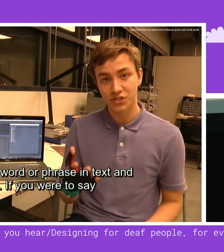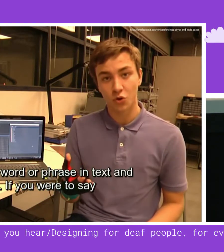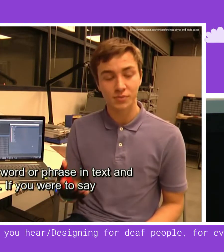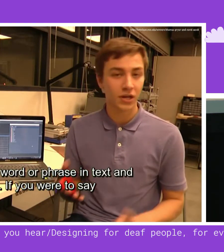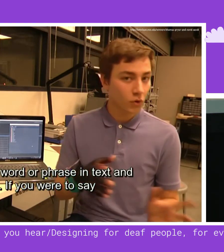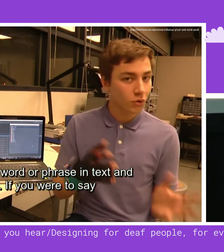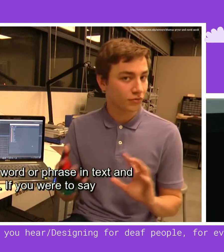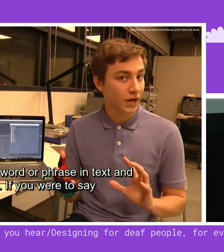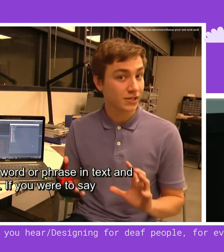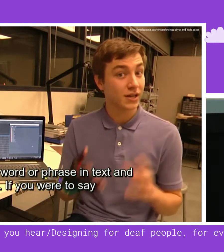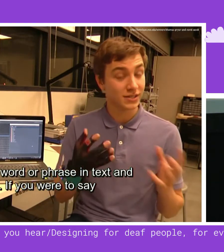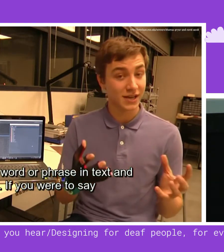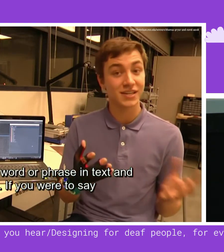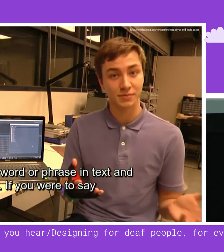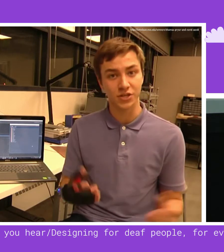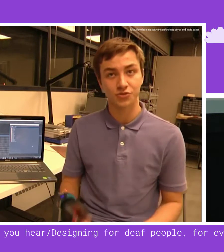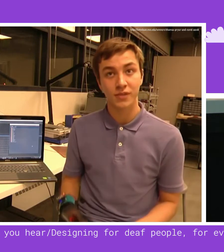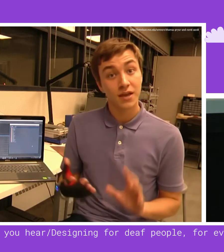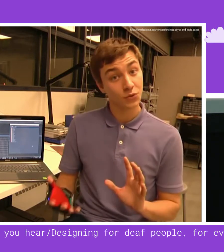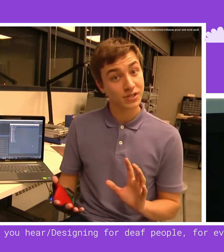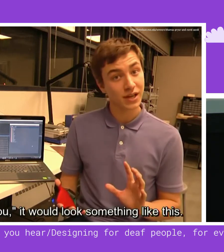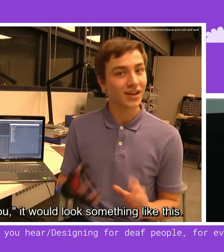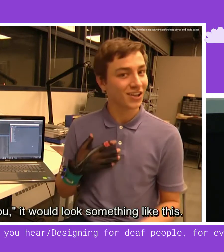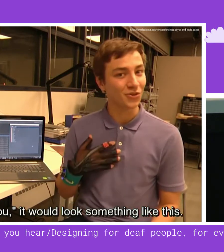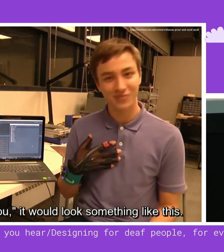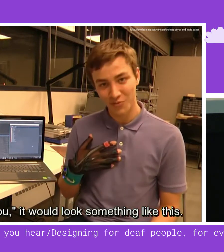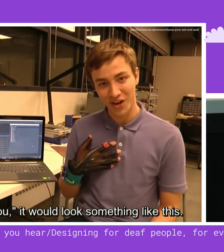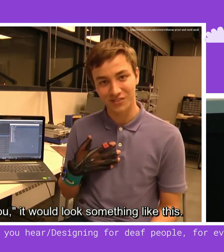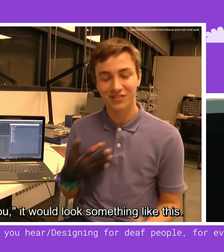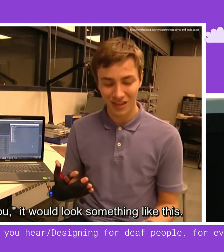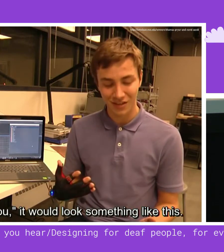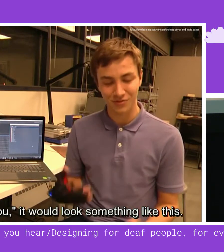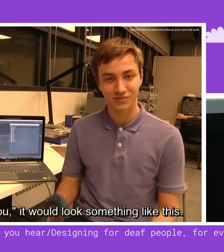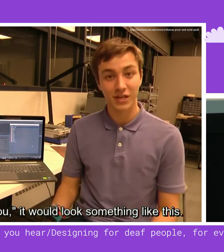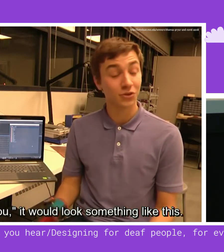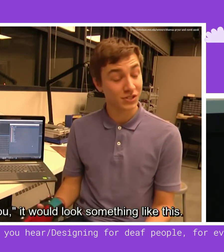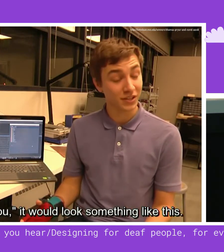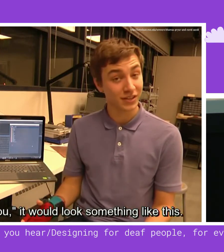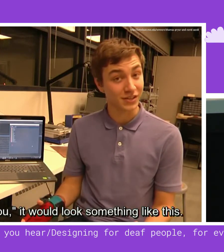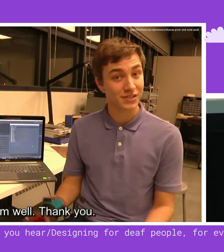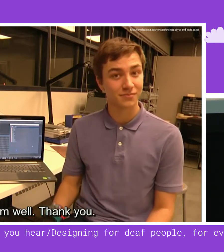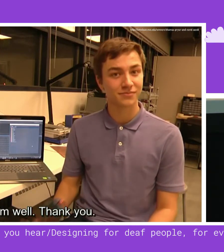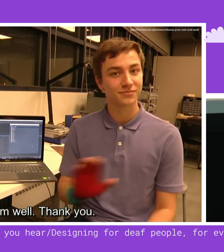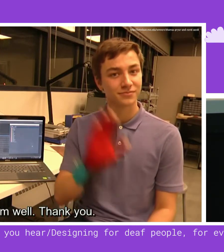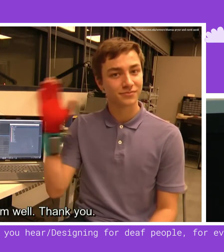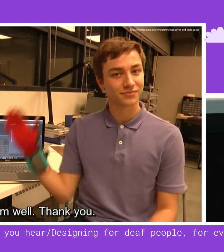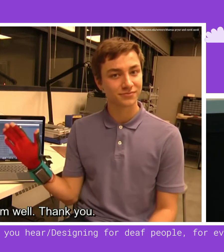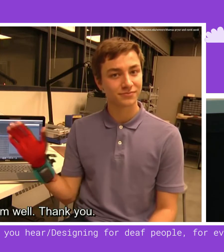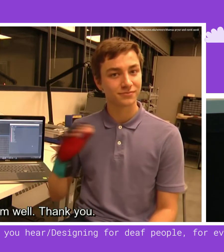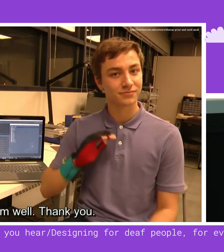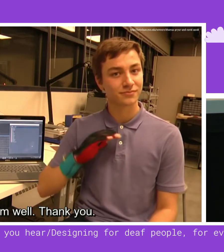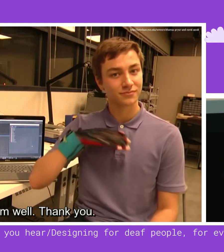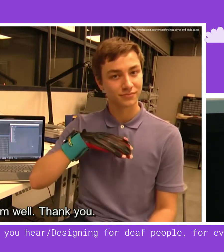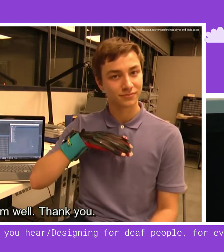then outputs a corresponding word or phrase in text and speech. If you were to say, "Hello, I'm well, thank you," it would look something like this.